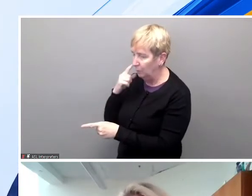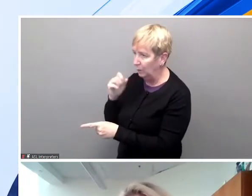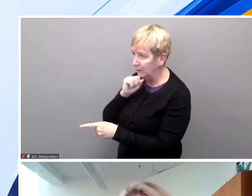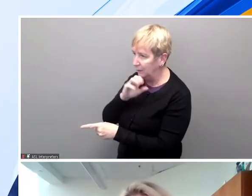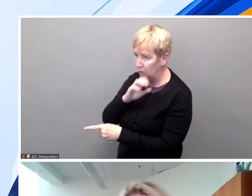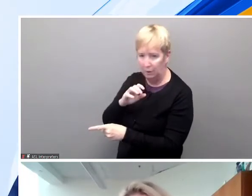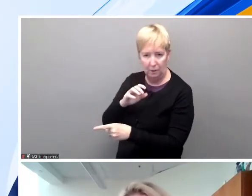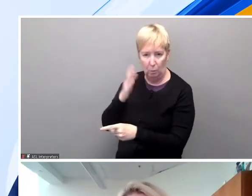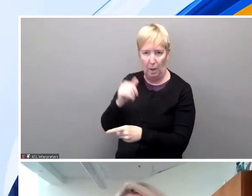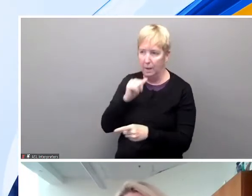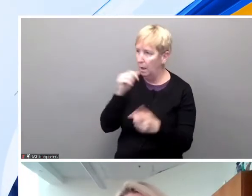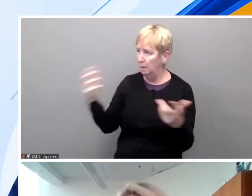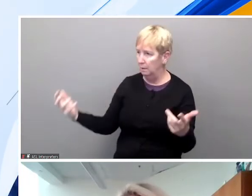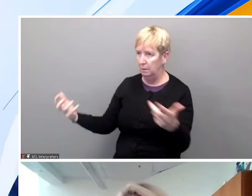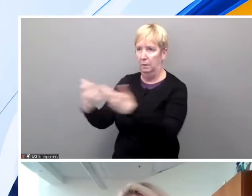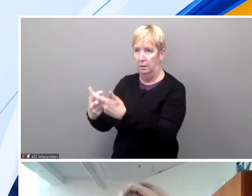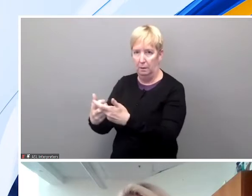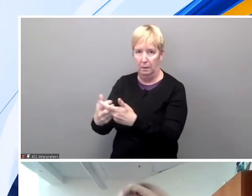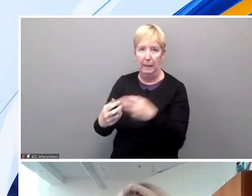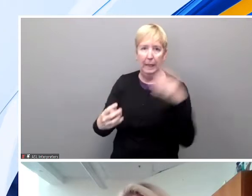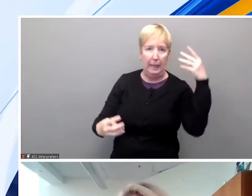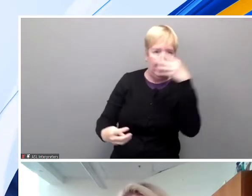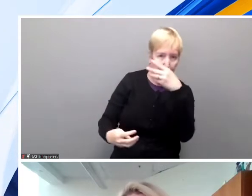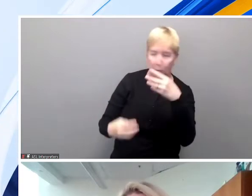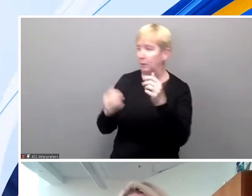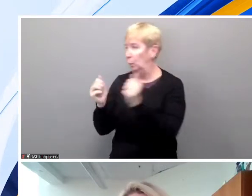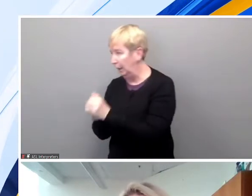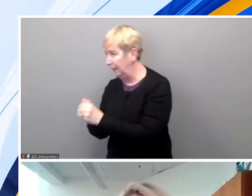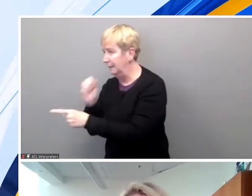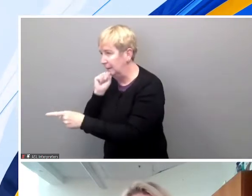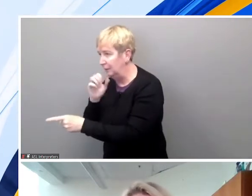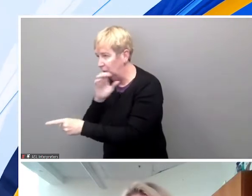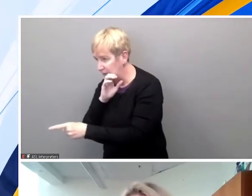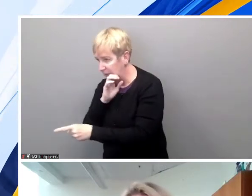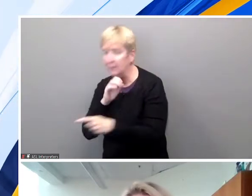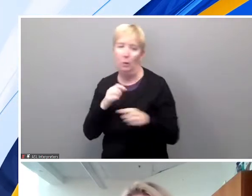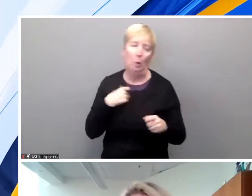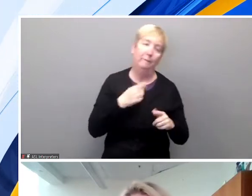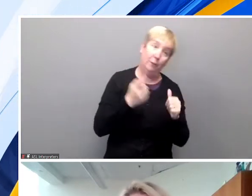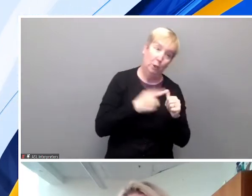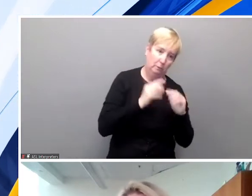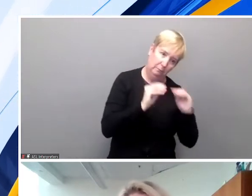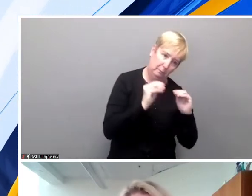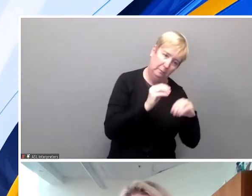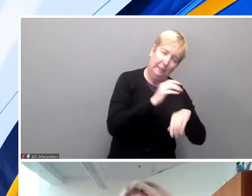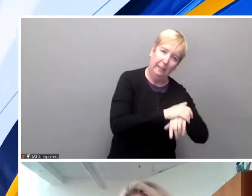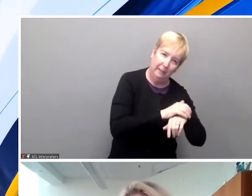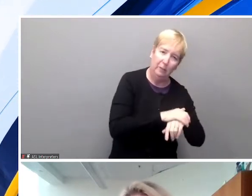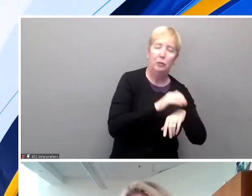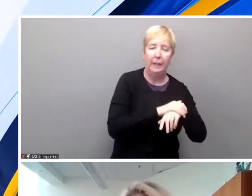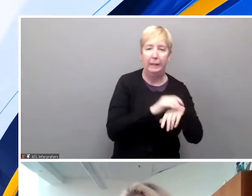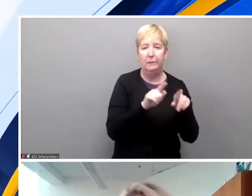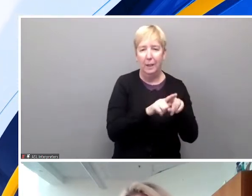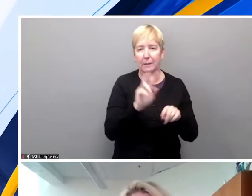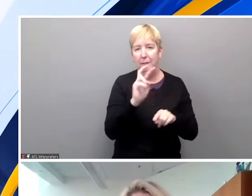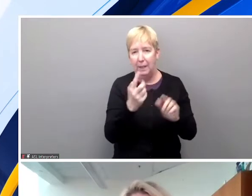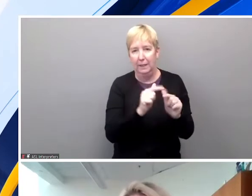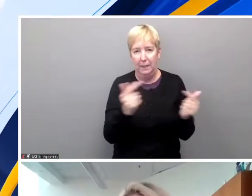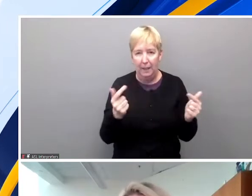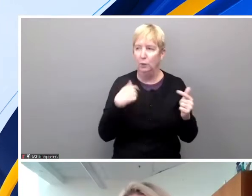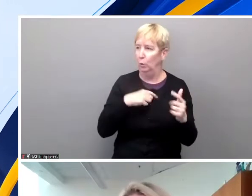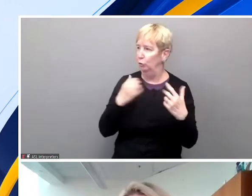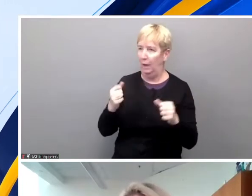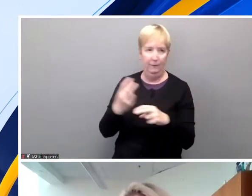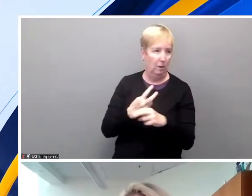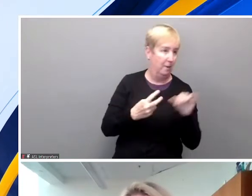as a second language as being an additional option to them. I am happy to give you additional information on